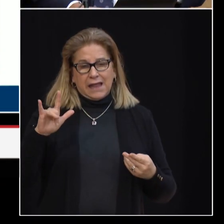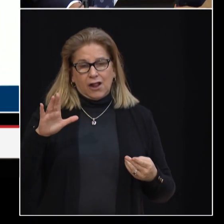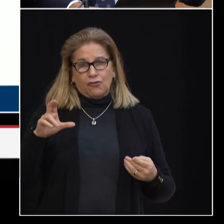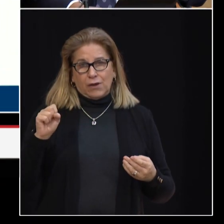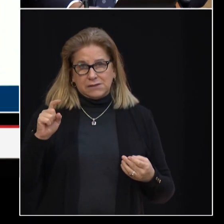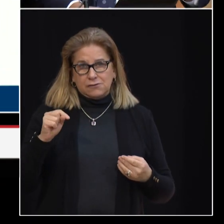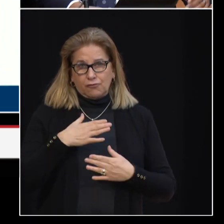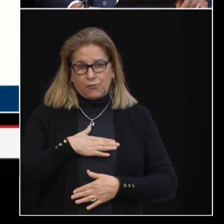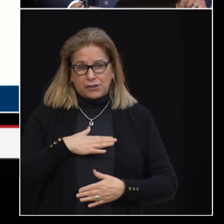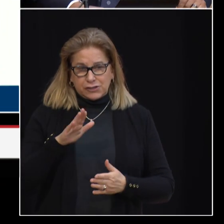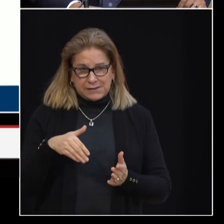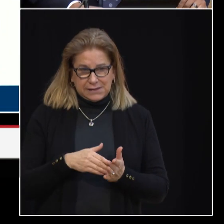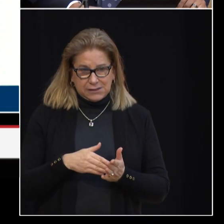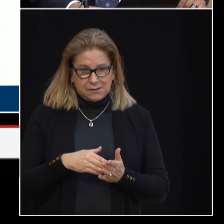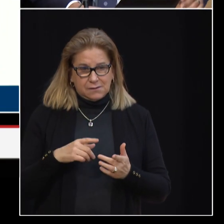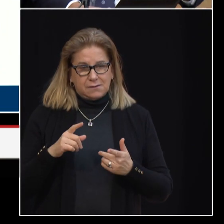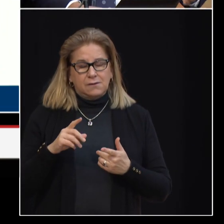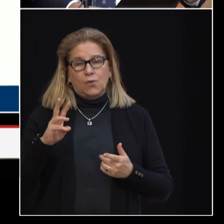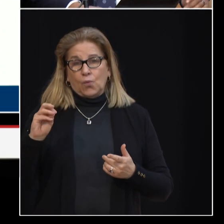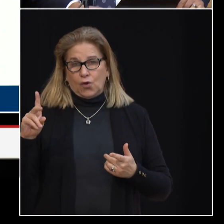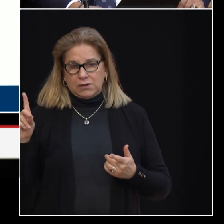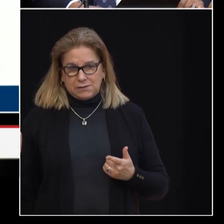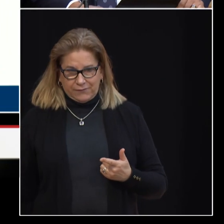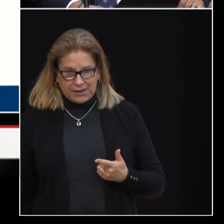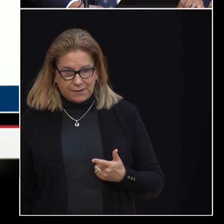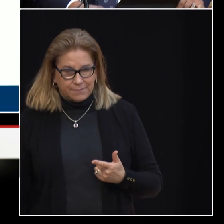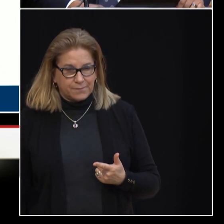and we're doing the first here. We are building a pool.